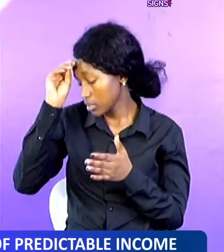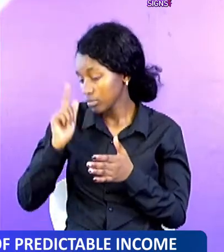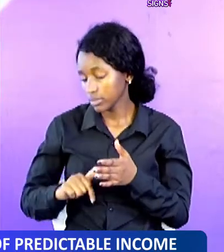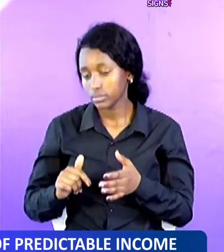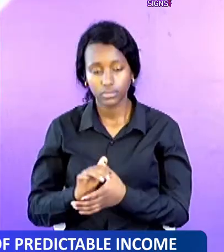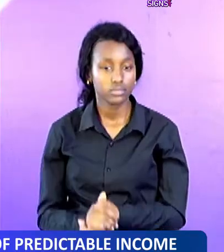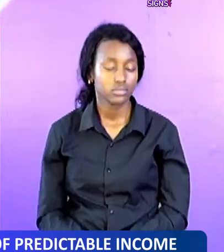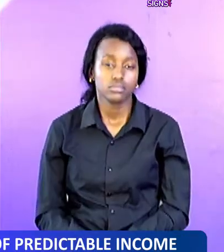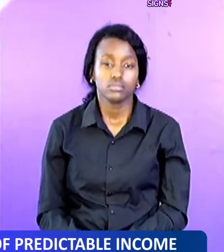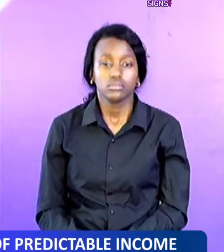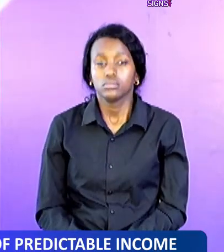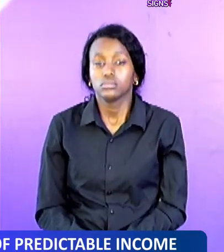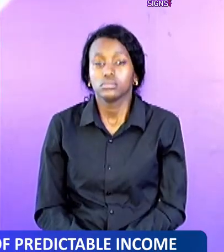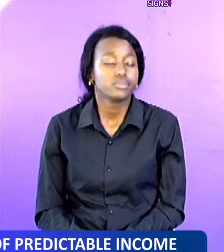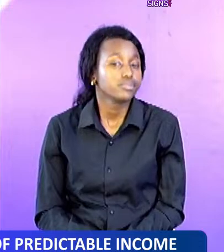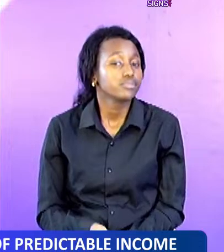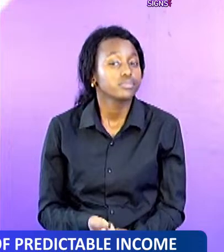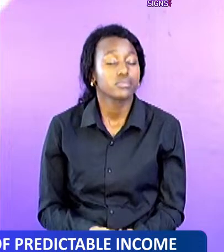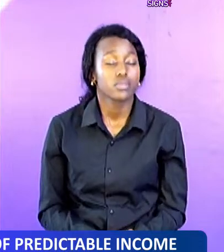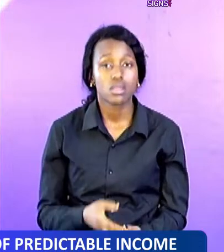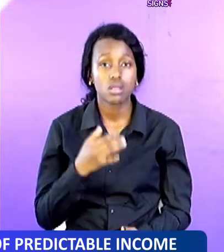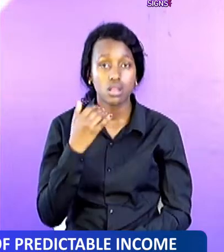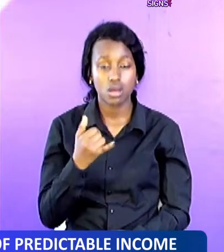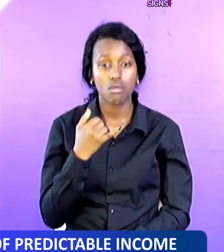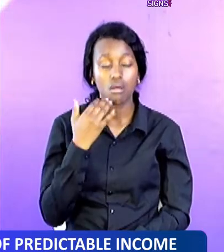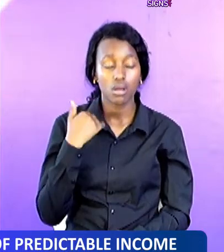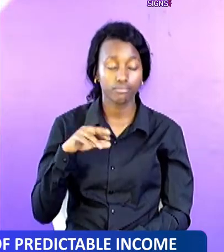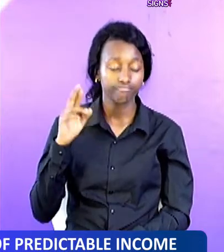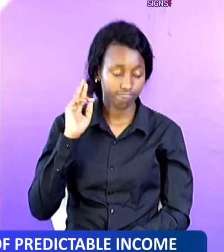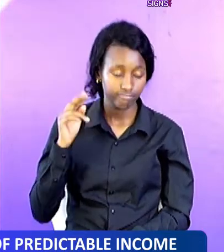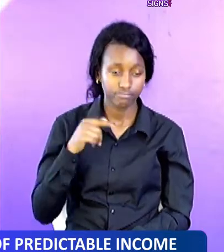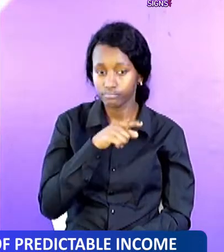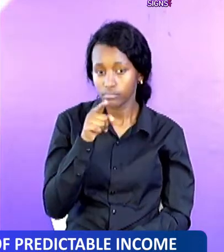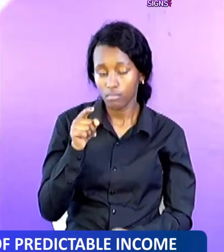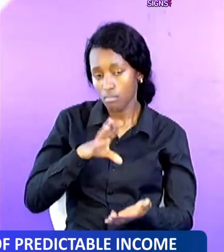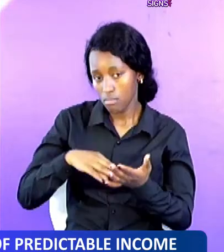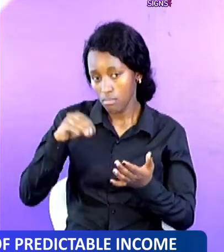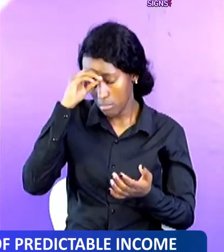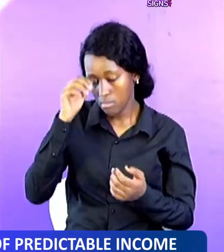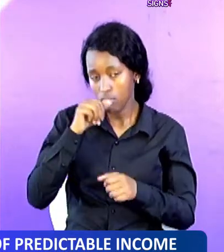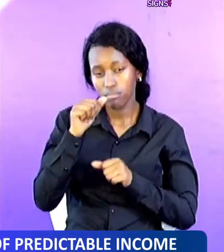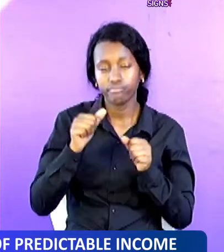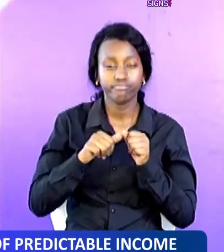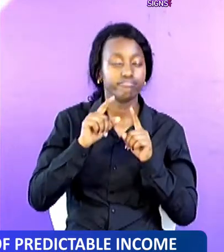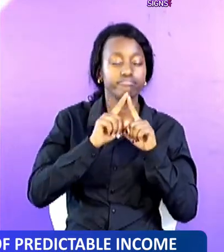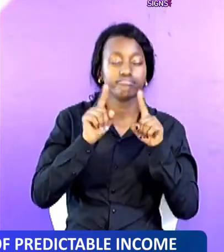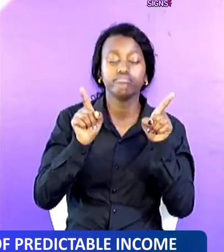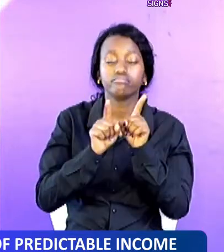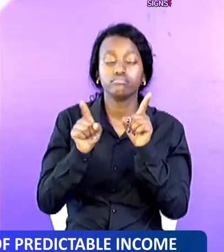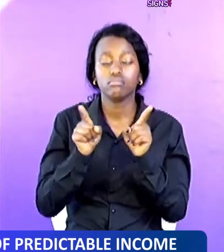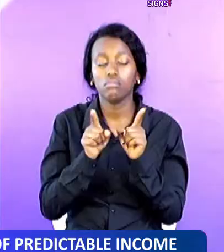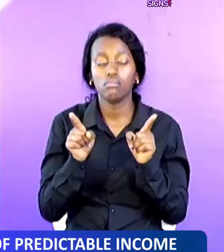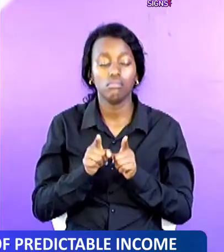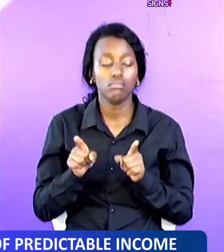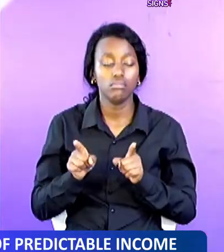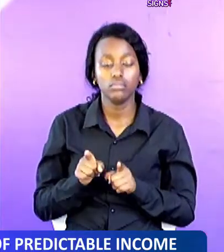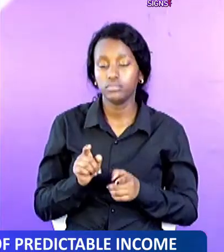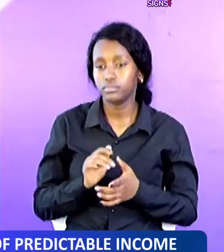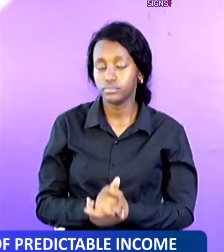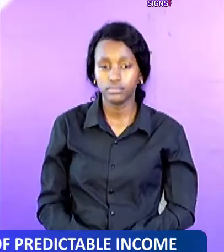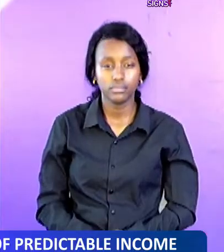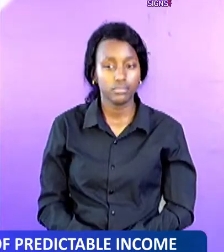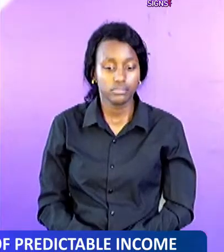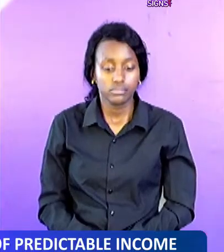One of the key things is, again, diversification. But again, you don't just diversify for the